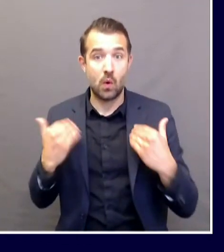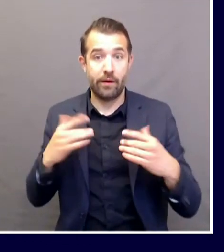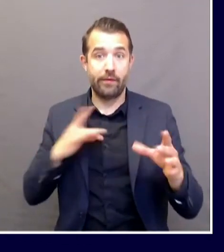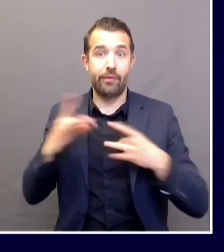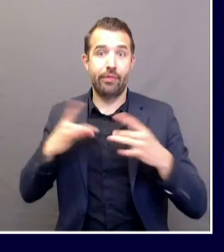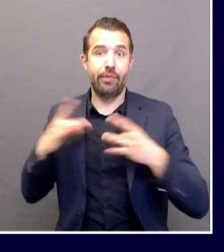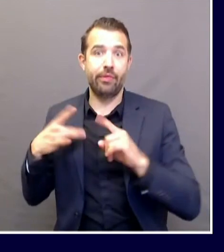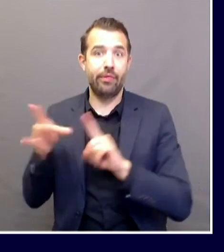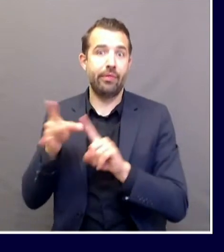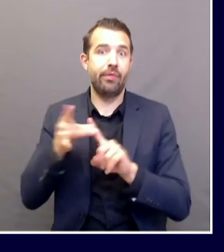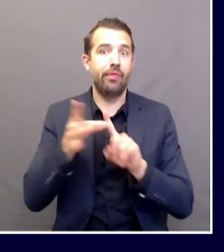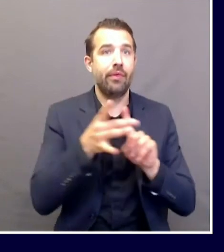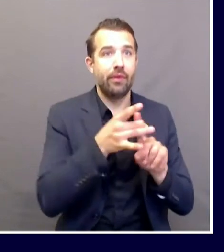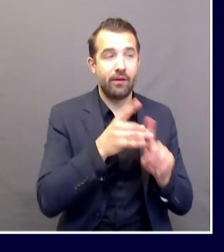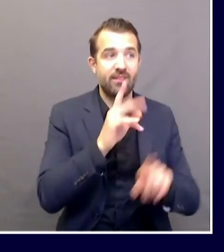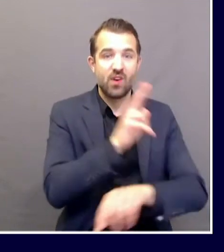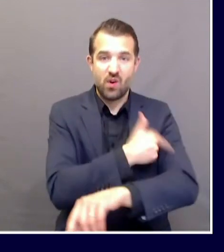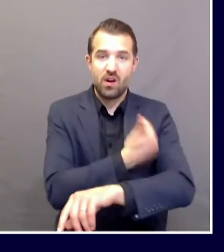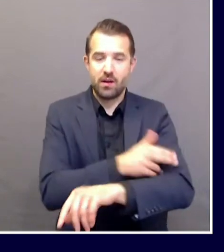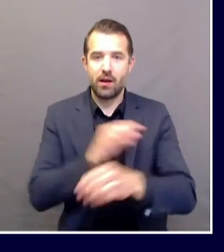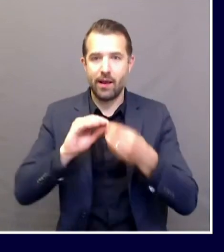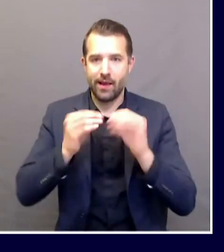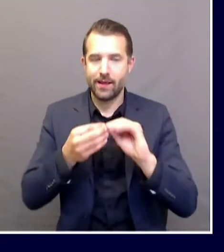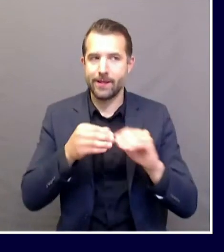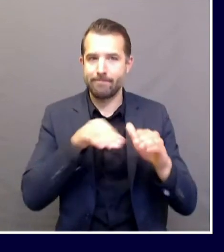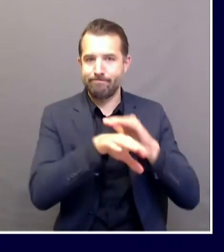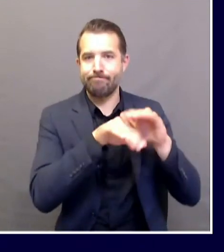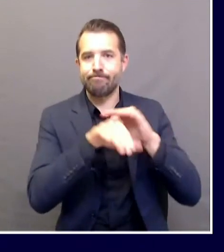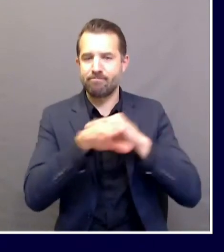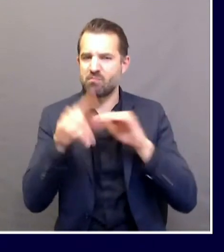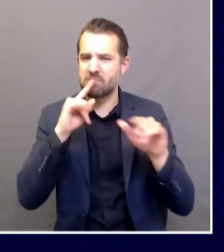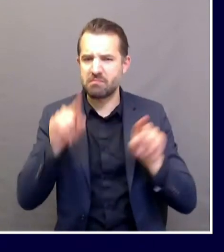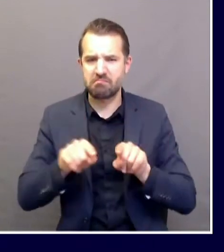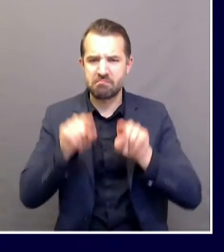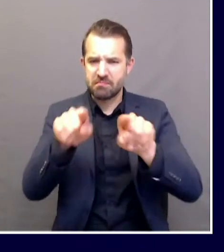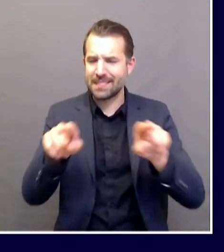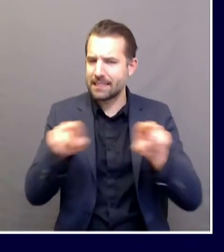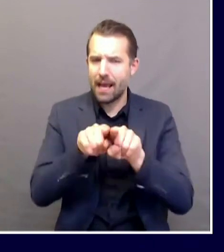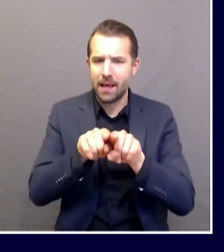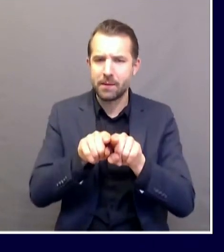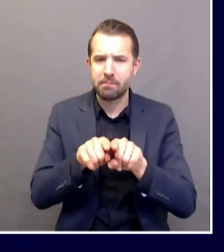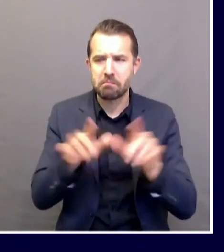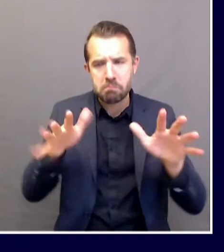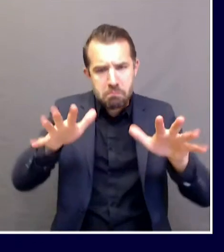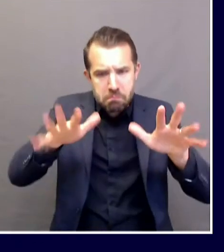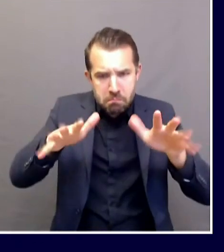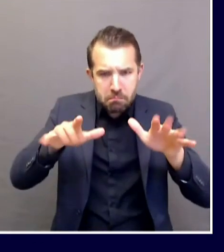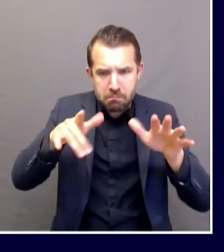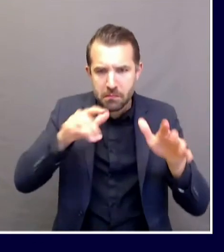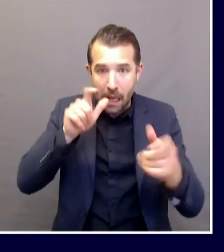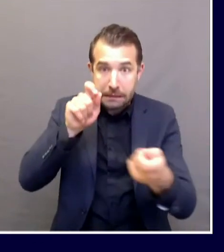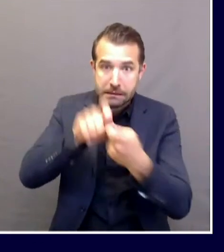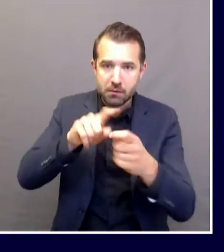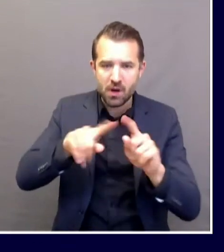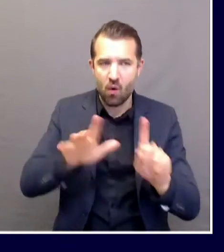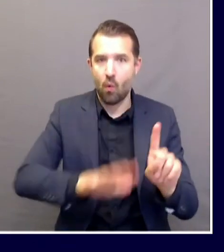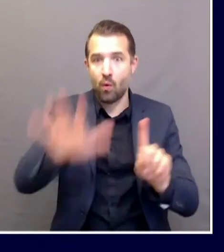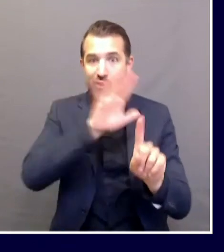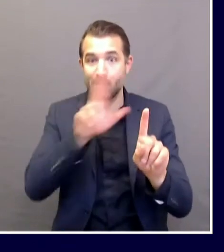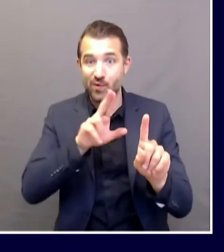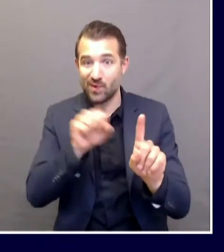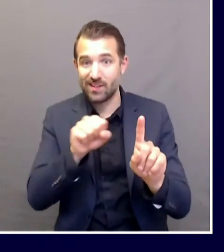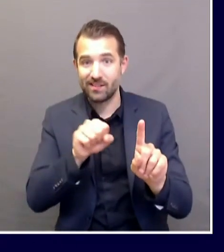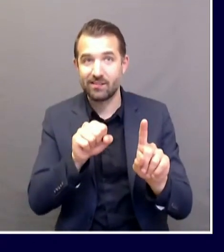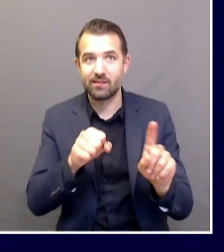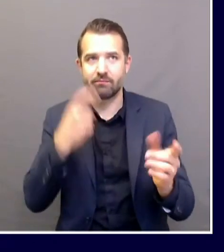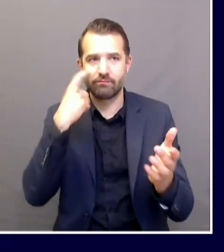unusual. The nationwide, generally speaking, older folks were those who were vaccinated first